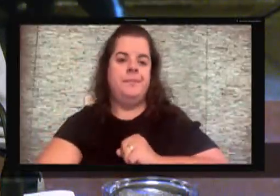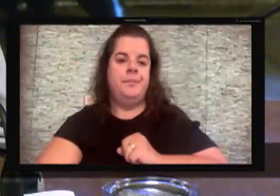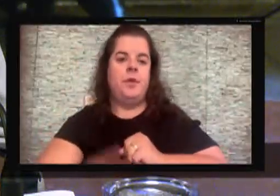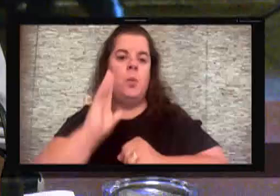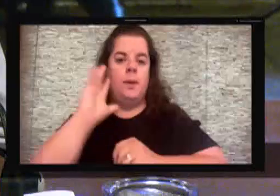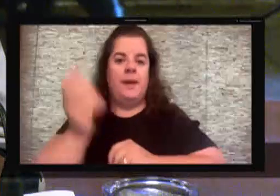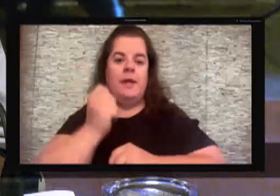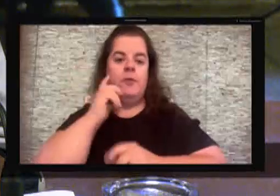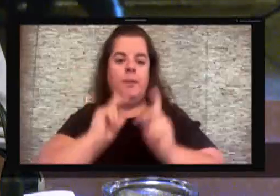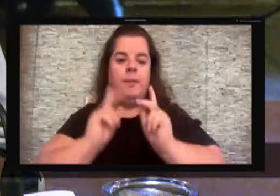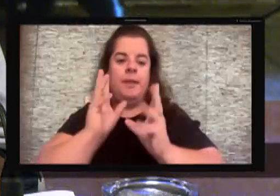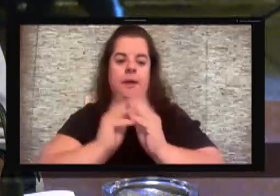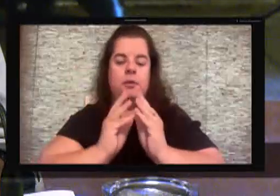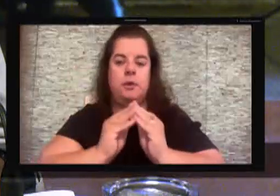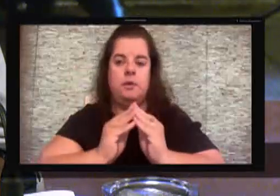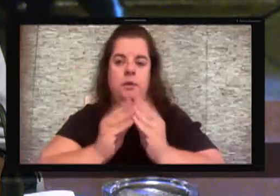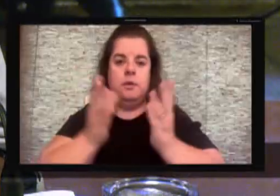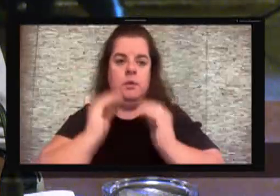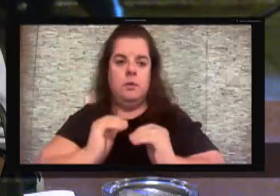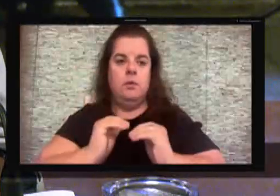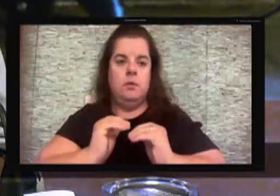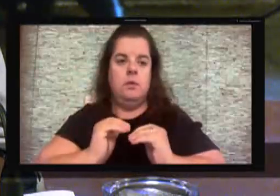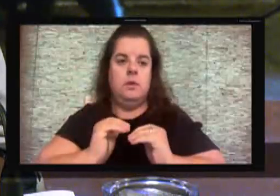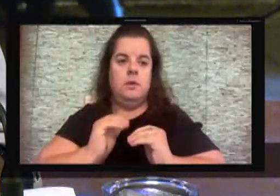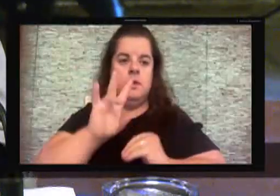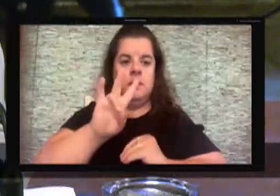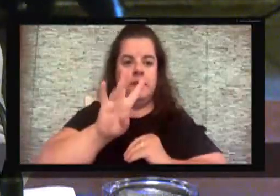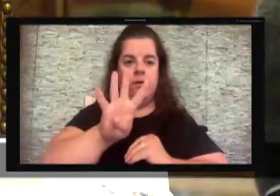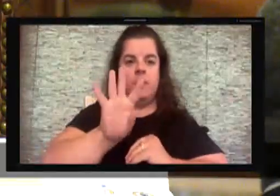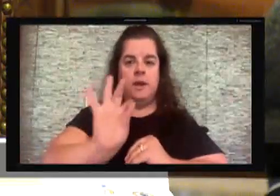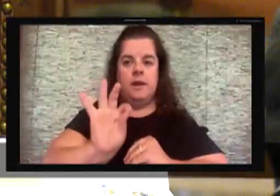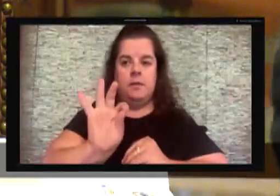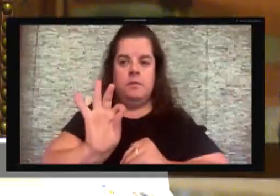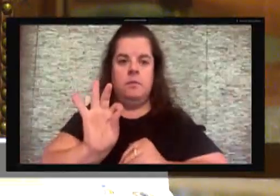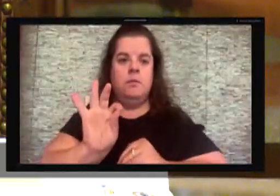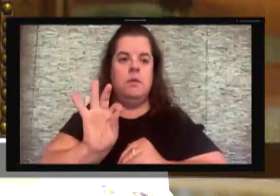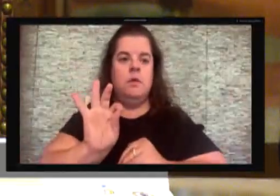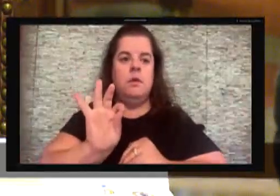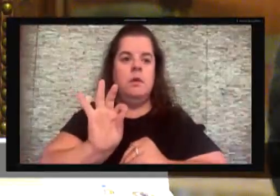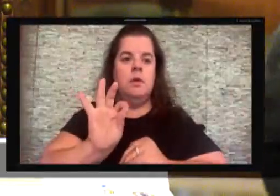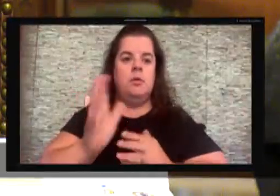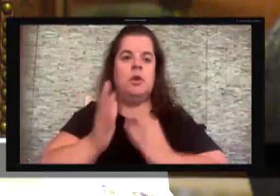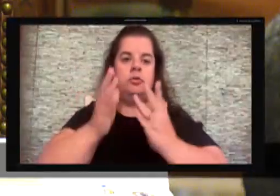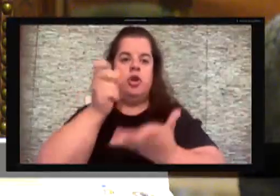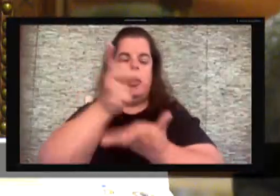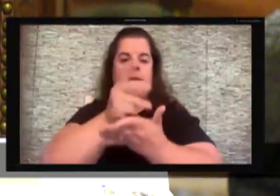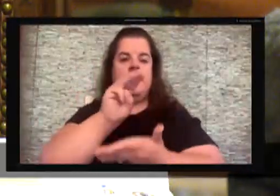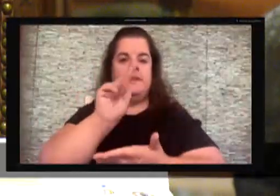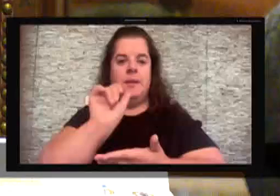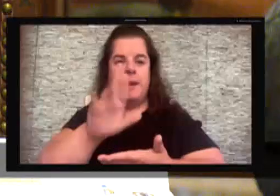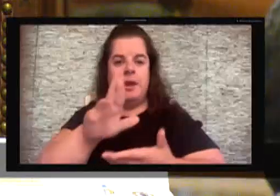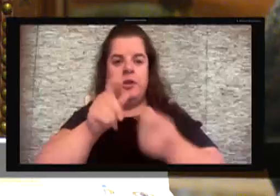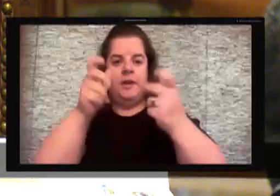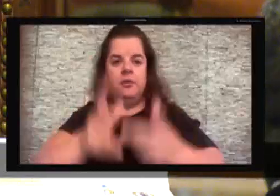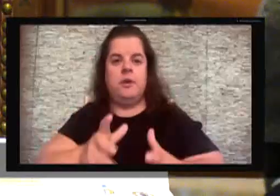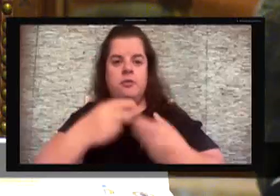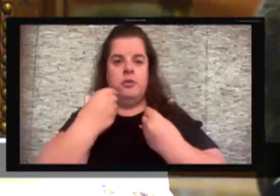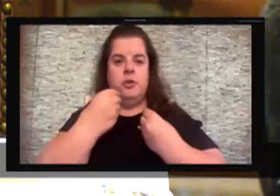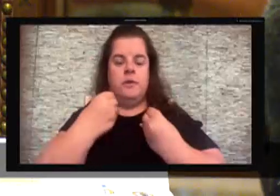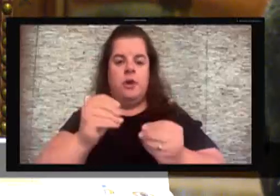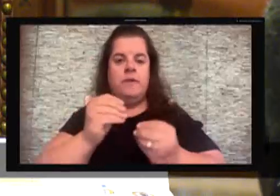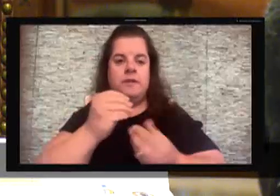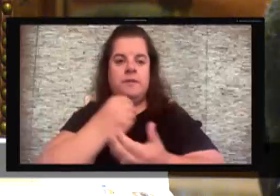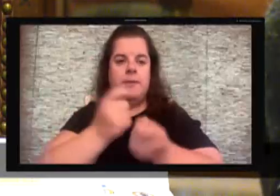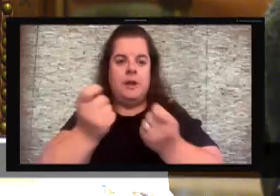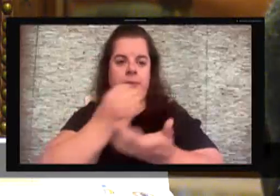hearing. That moves us on to Bill 749. Bill 749, resolution authorizing the mayor and the director of the Office